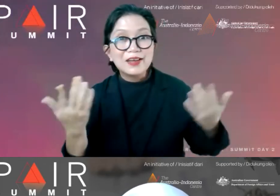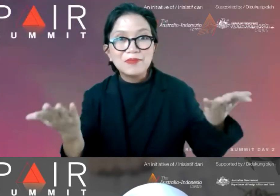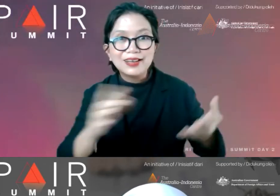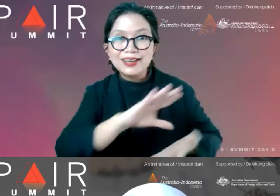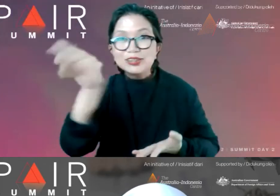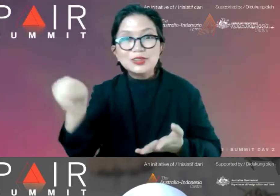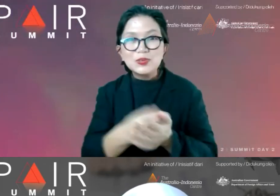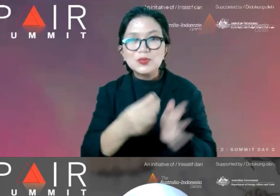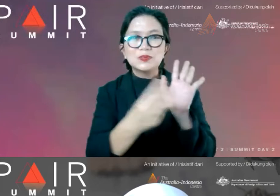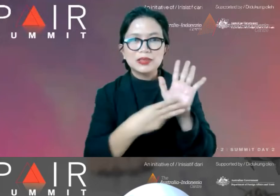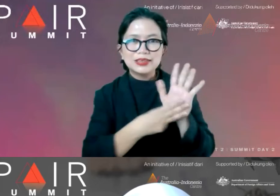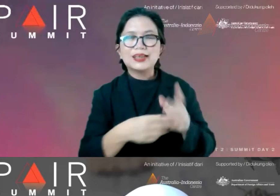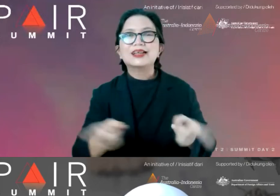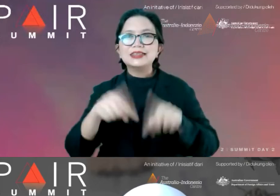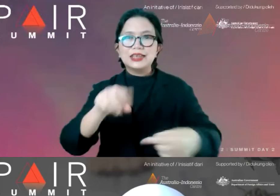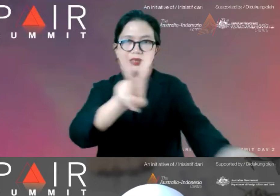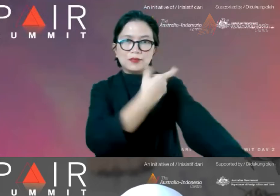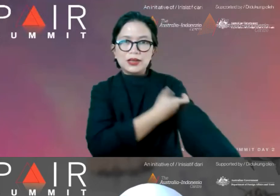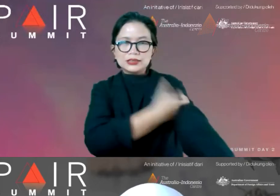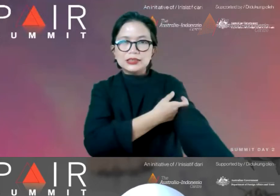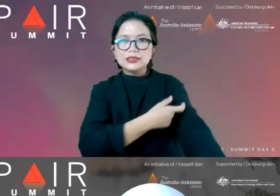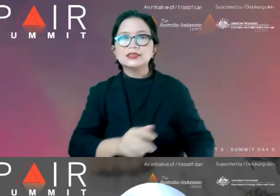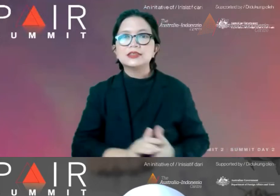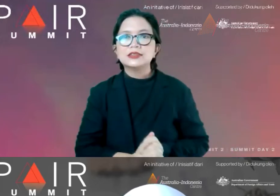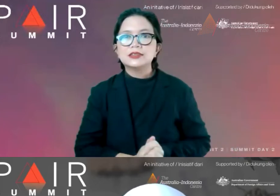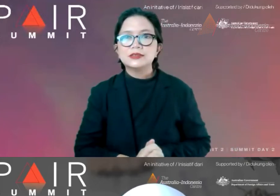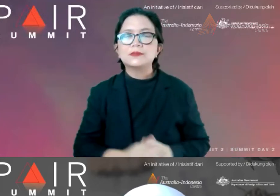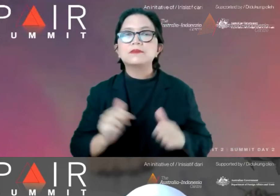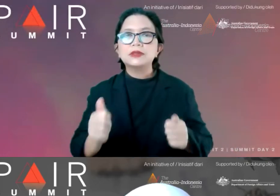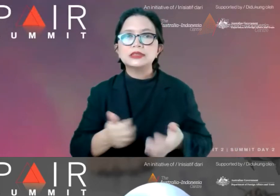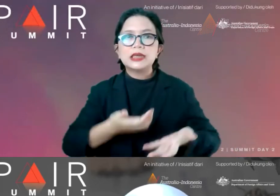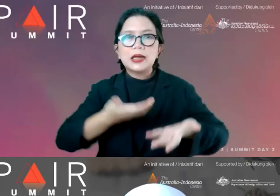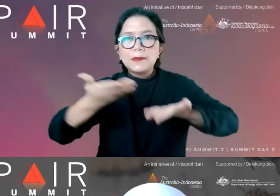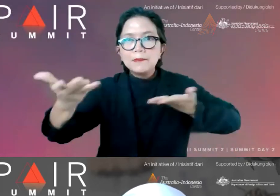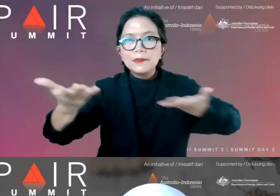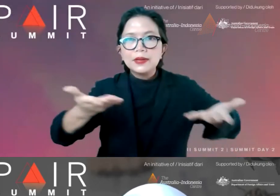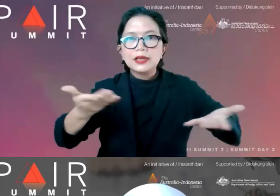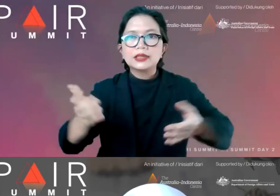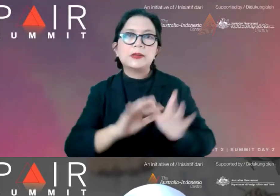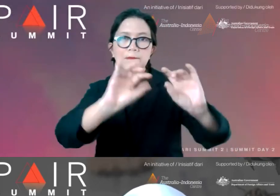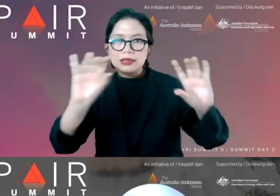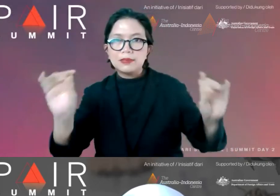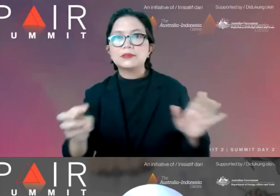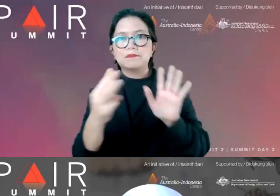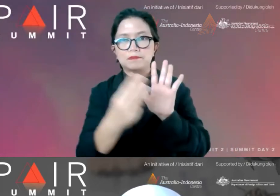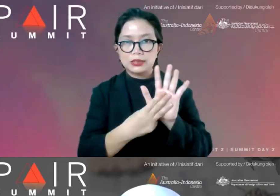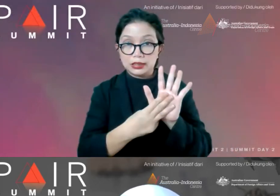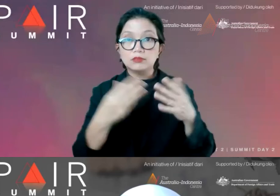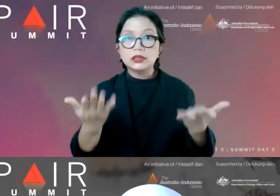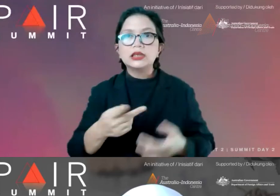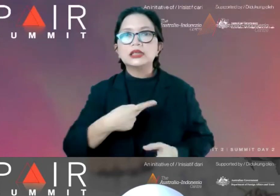only address some of the problem. We still need to take care of another big issues regarding about